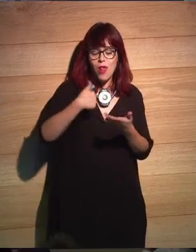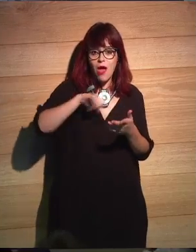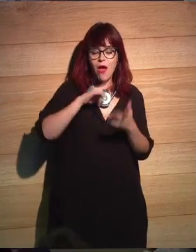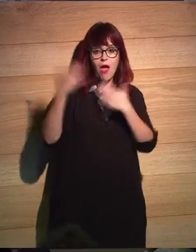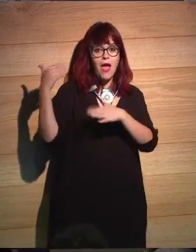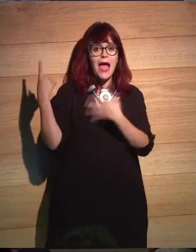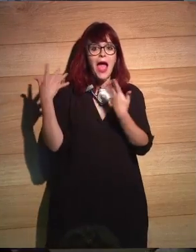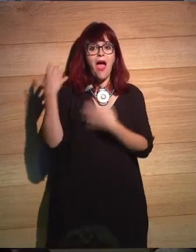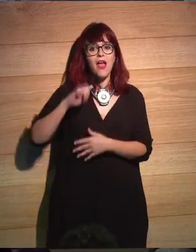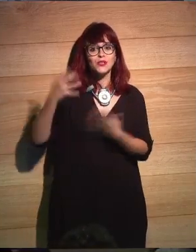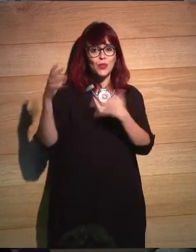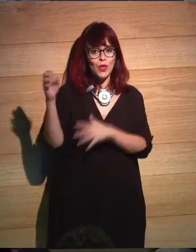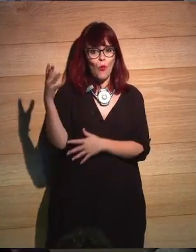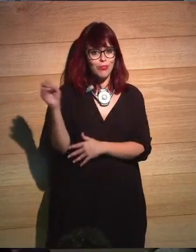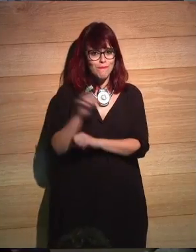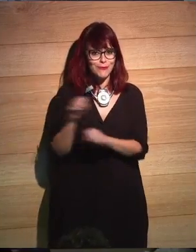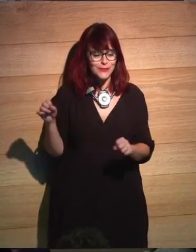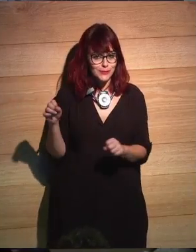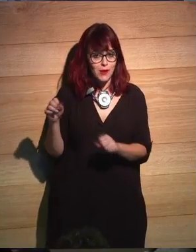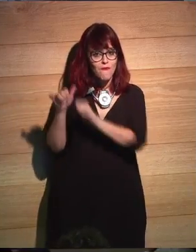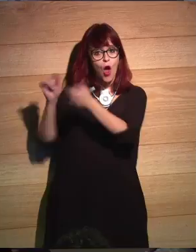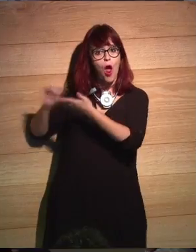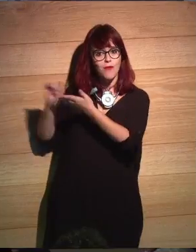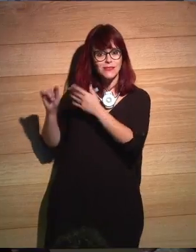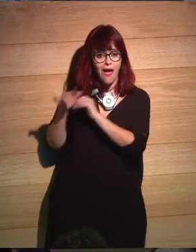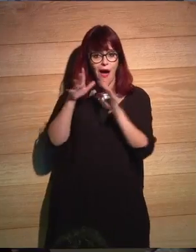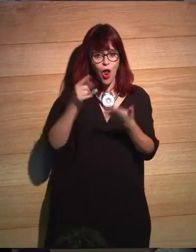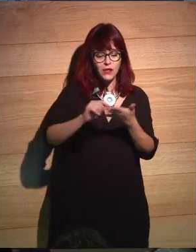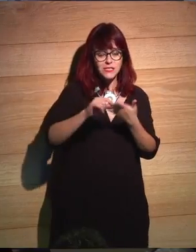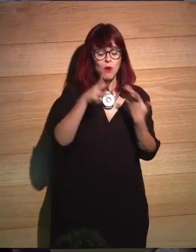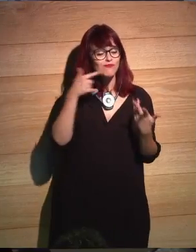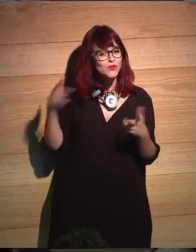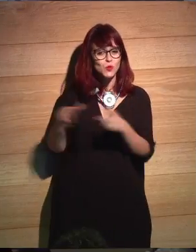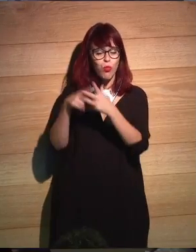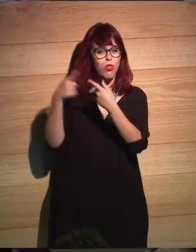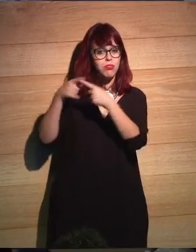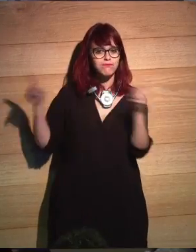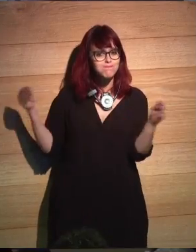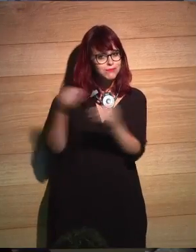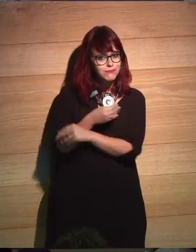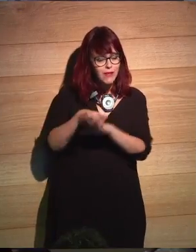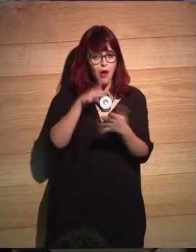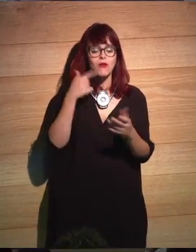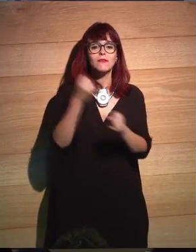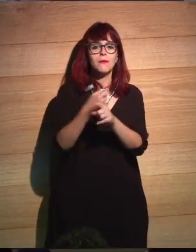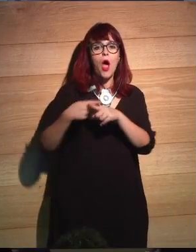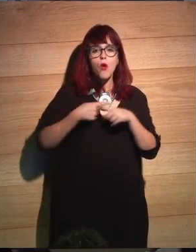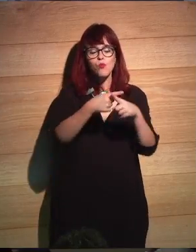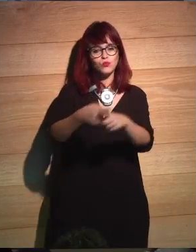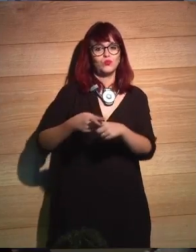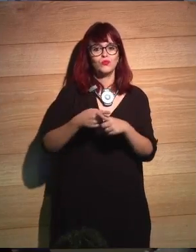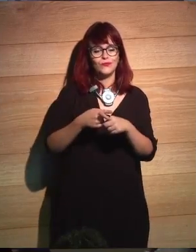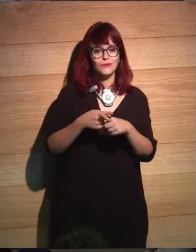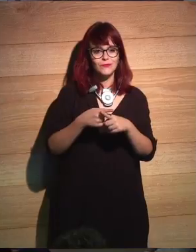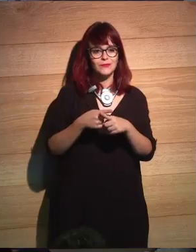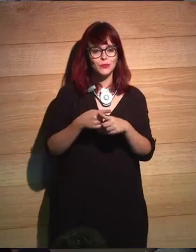simply because it's a totally different society. All this working together, building the